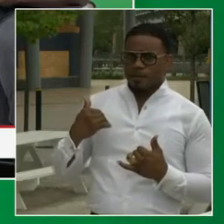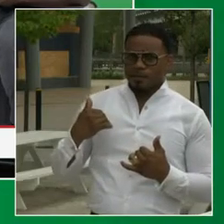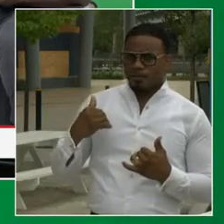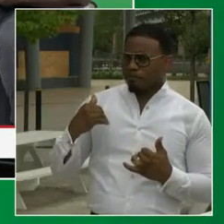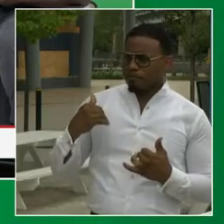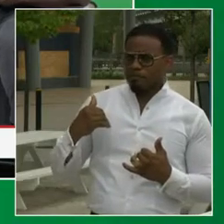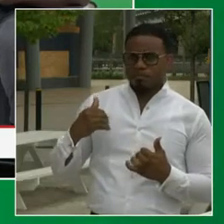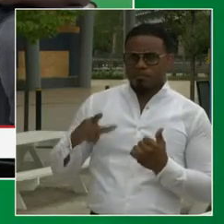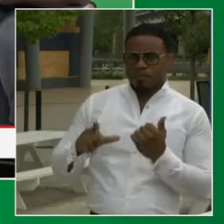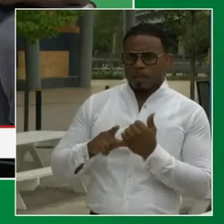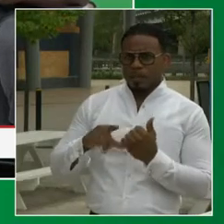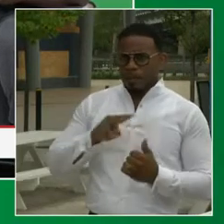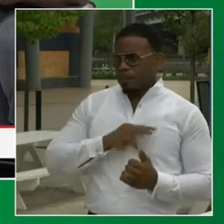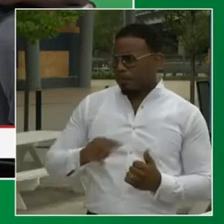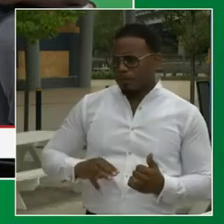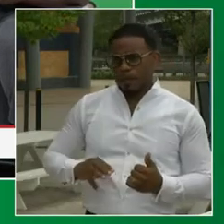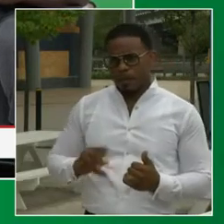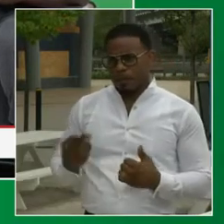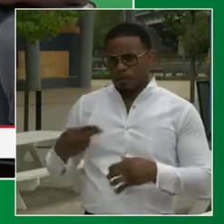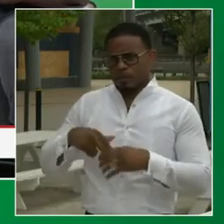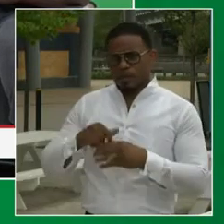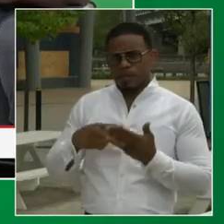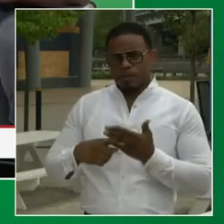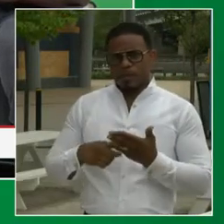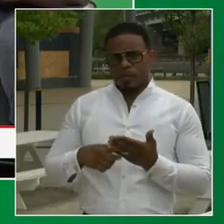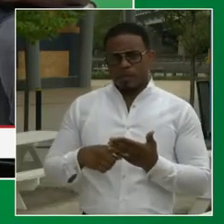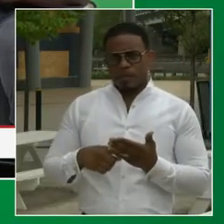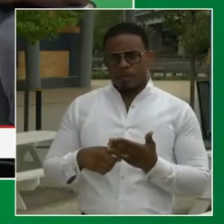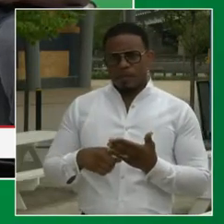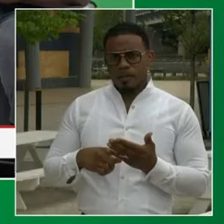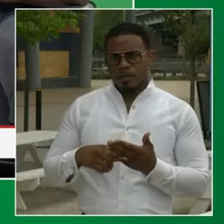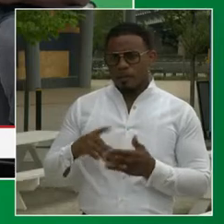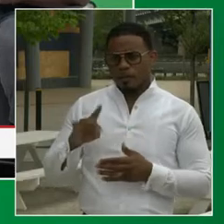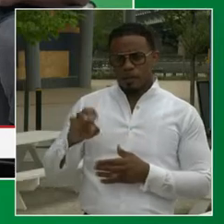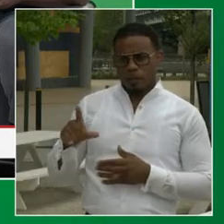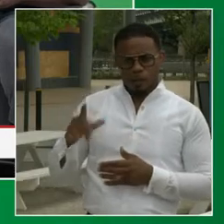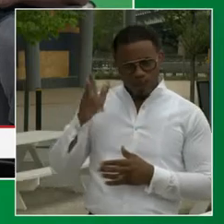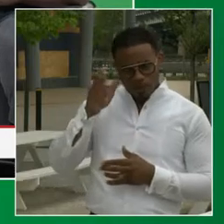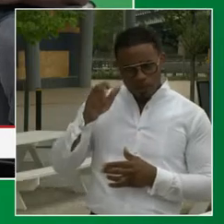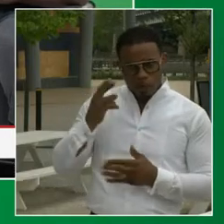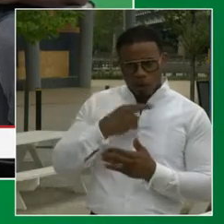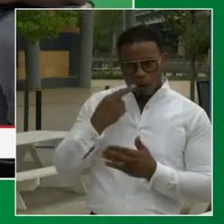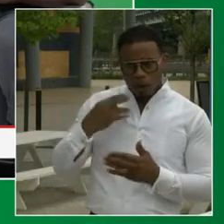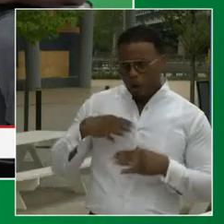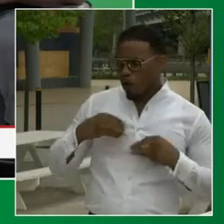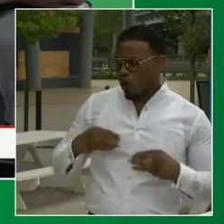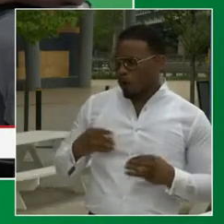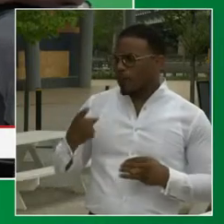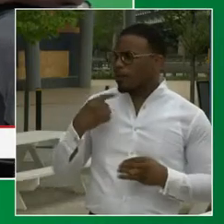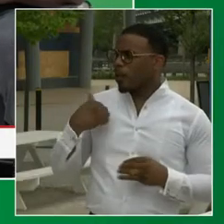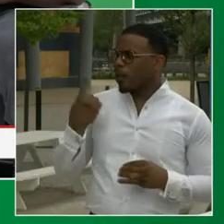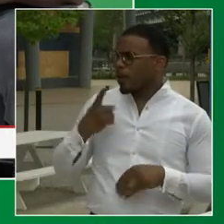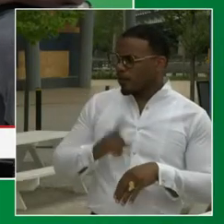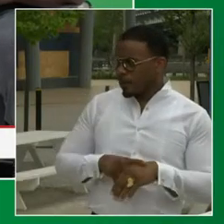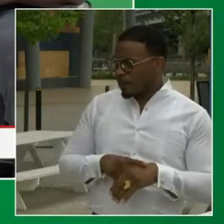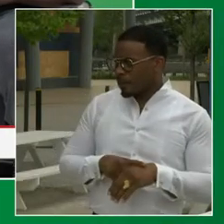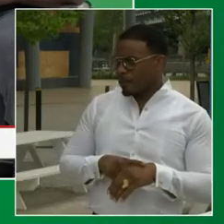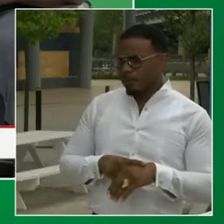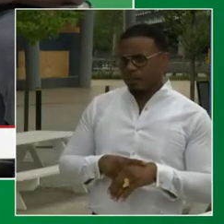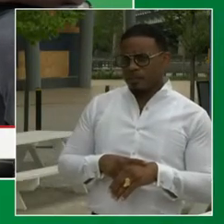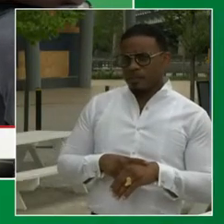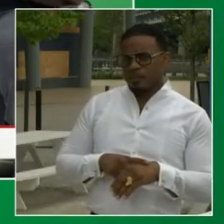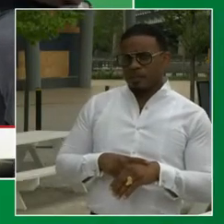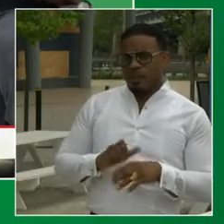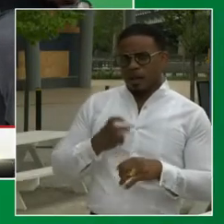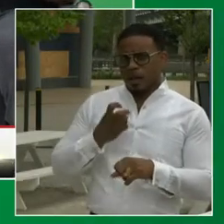here and get Darrell into our conversation. So Darrell, listen, restaurant owners, they tell us all the time how incredibly hard